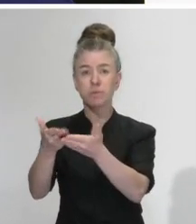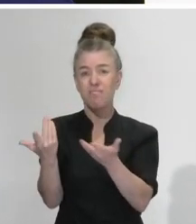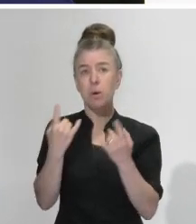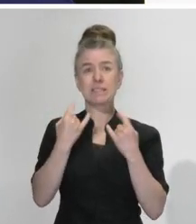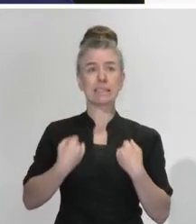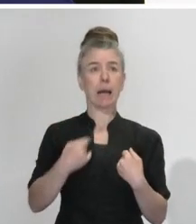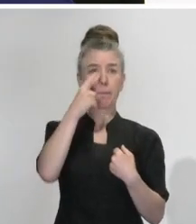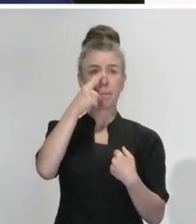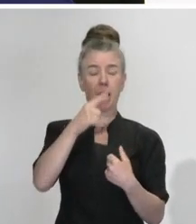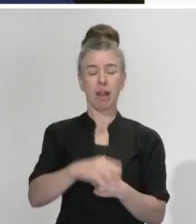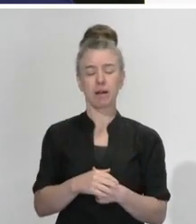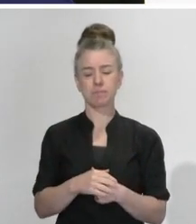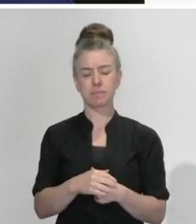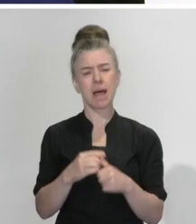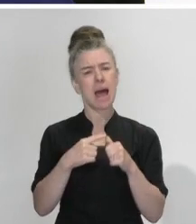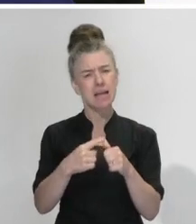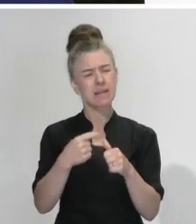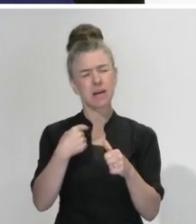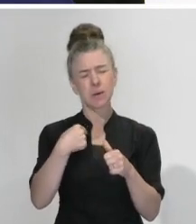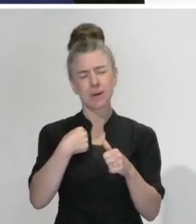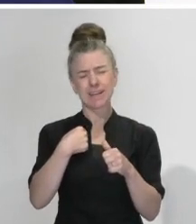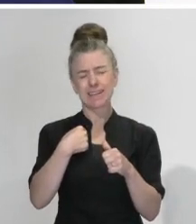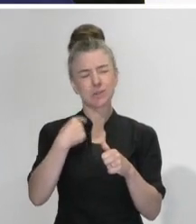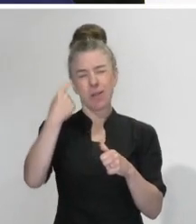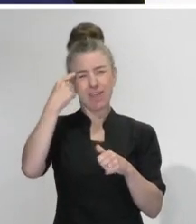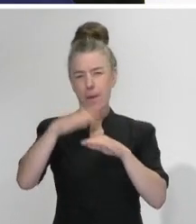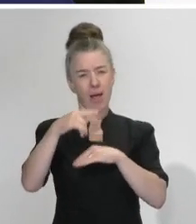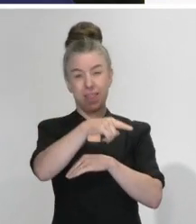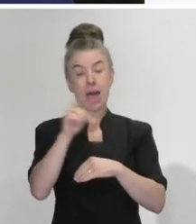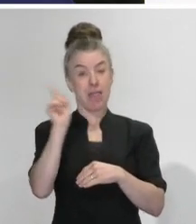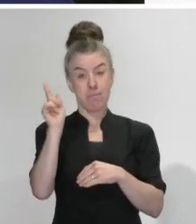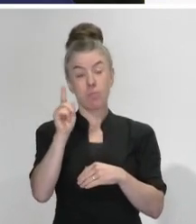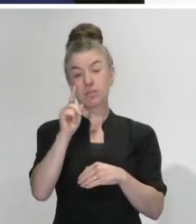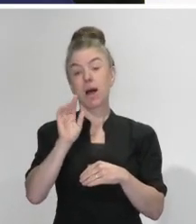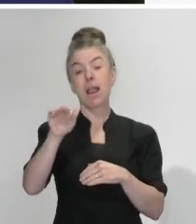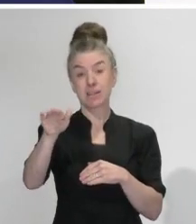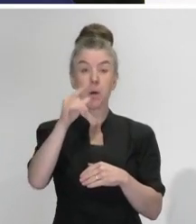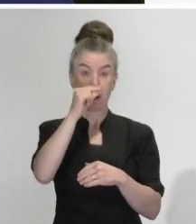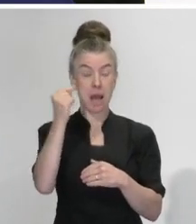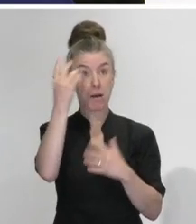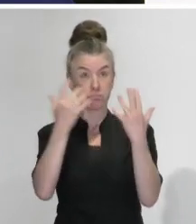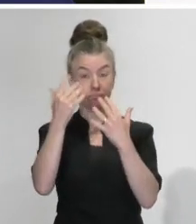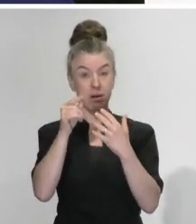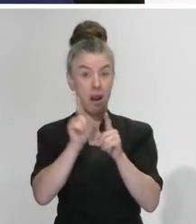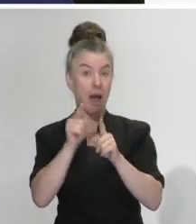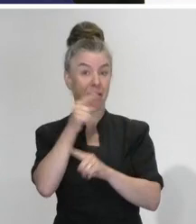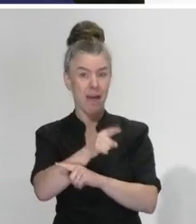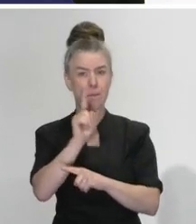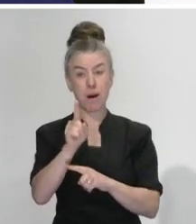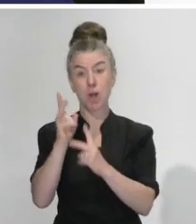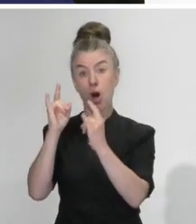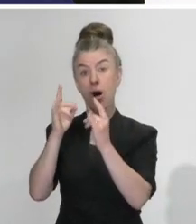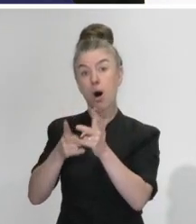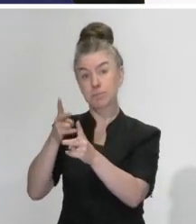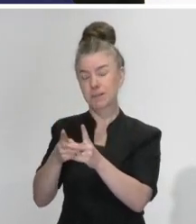at? We're not looking at those other options at the moment. They would be further down the track if we needed to, but we do have plenty of space in our hospitals and of course with our